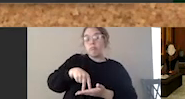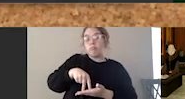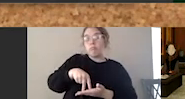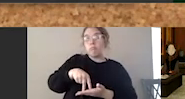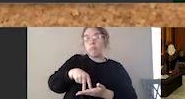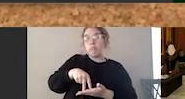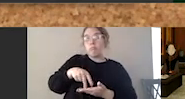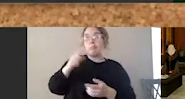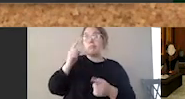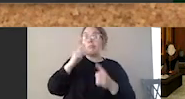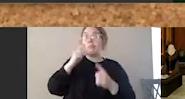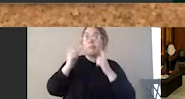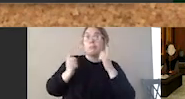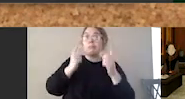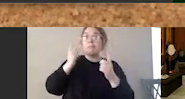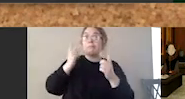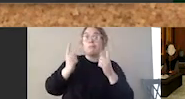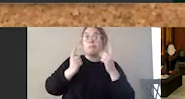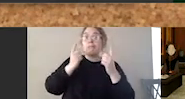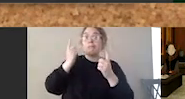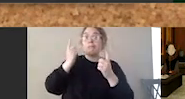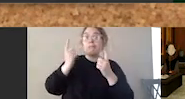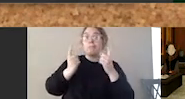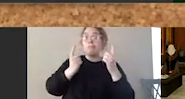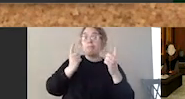thought,